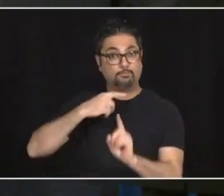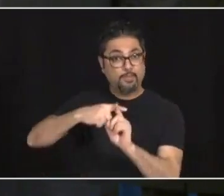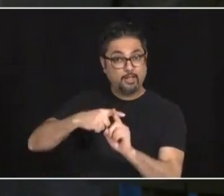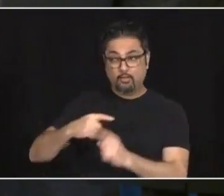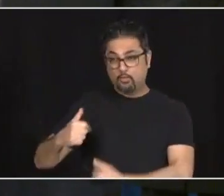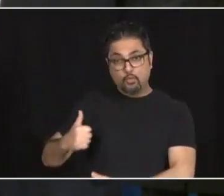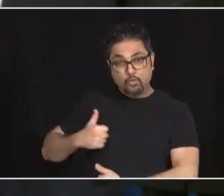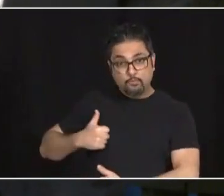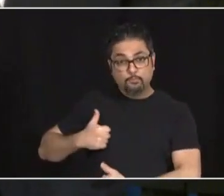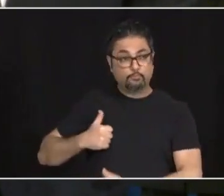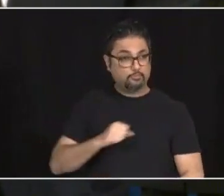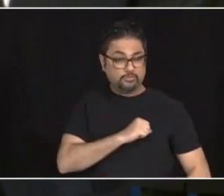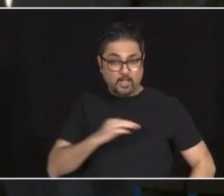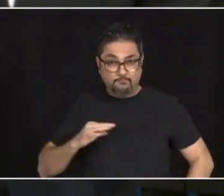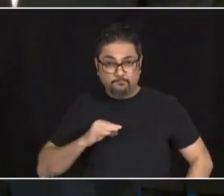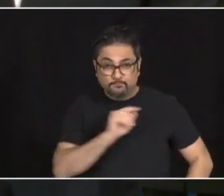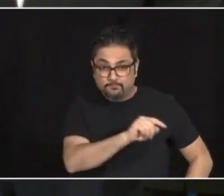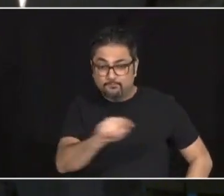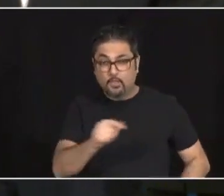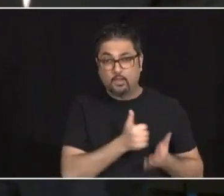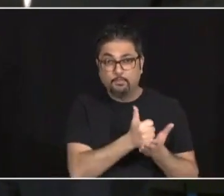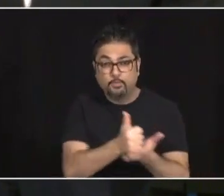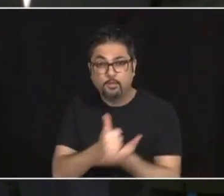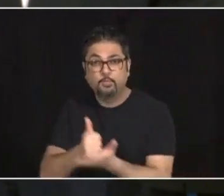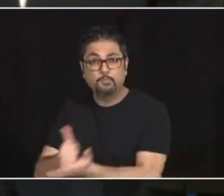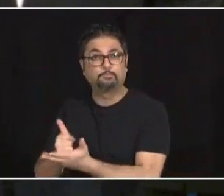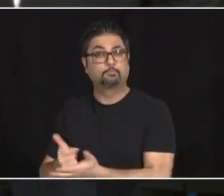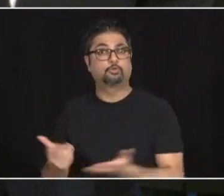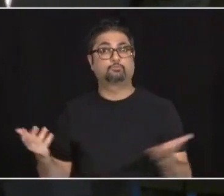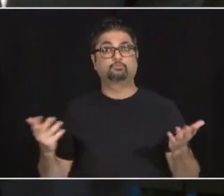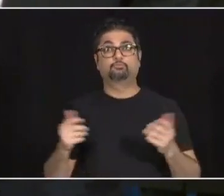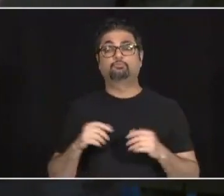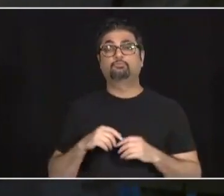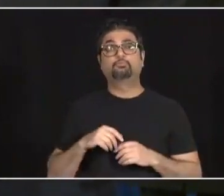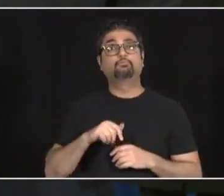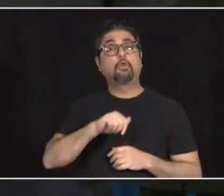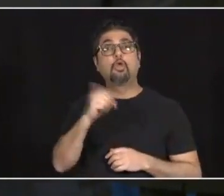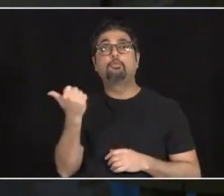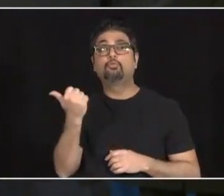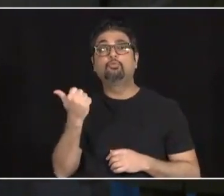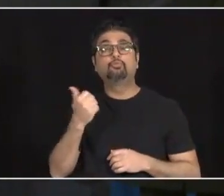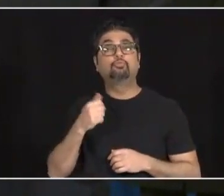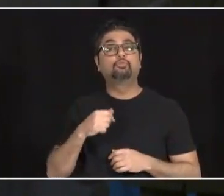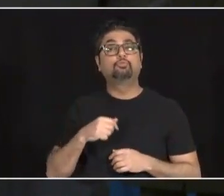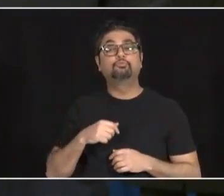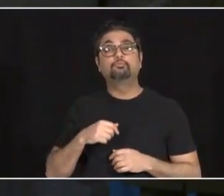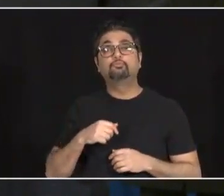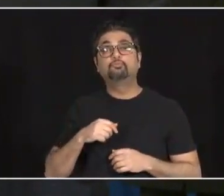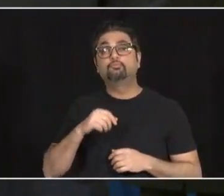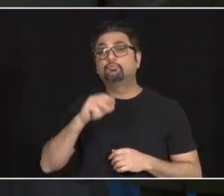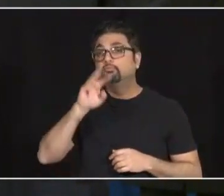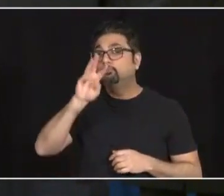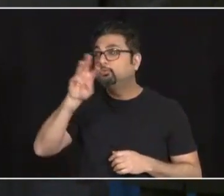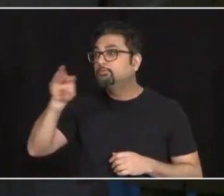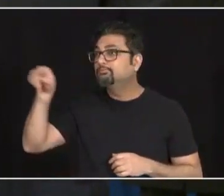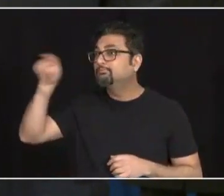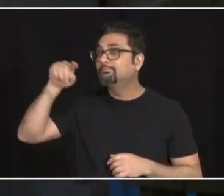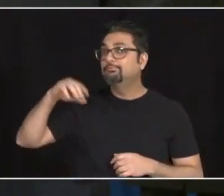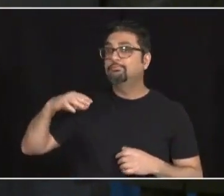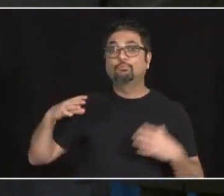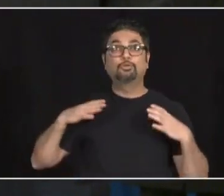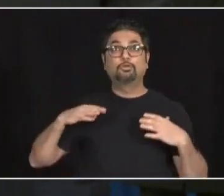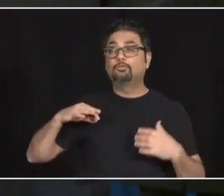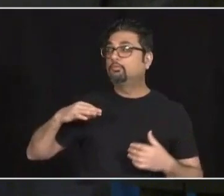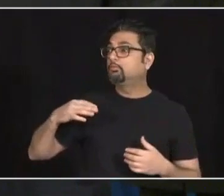addition to the numbers of people that have come forward with our workforce matching portal. We simply needed more people there. So we did speak to